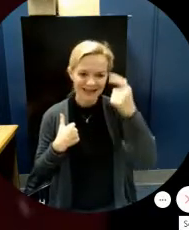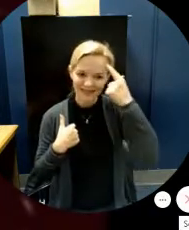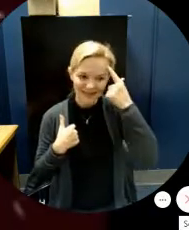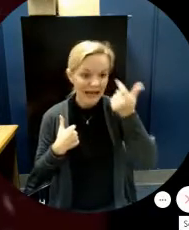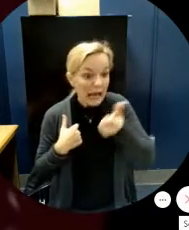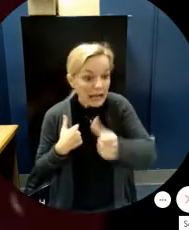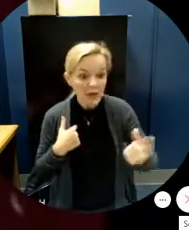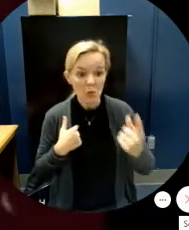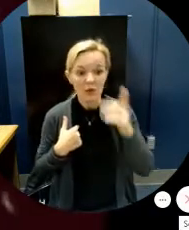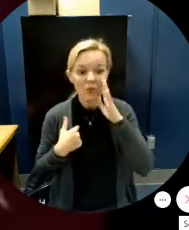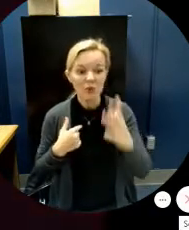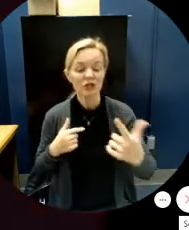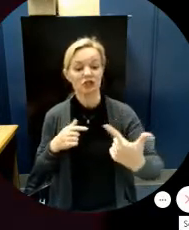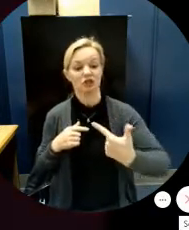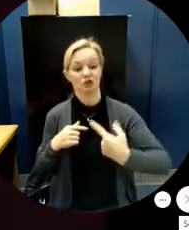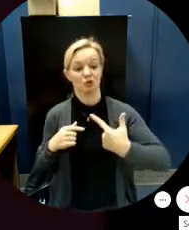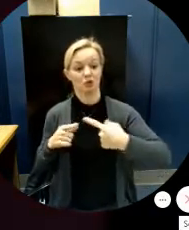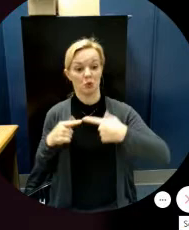me.